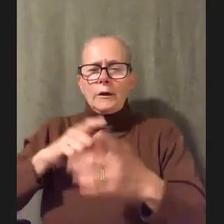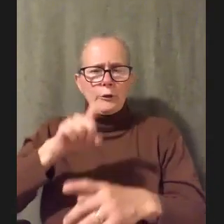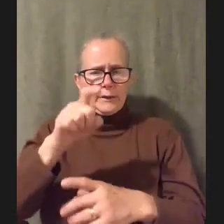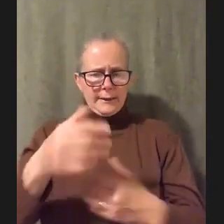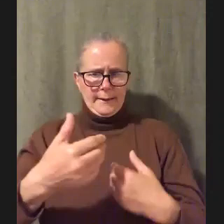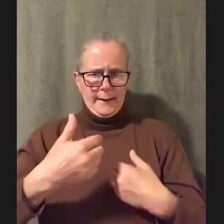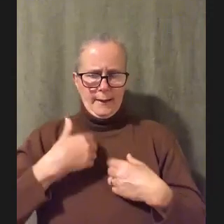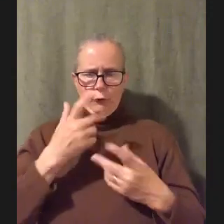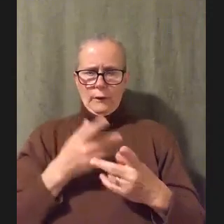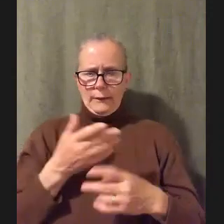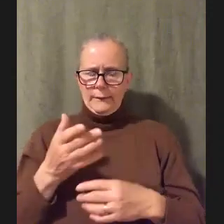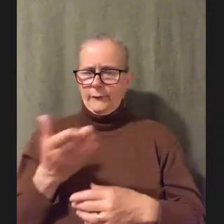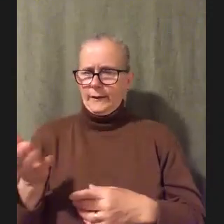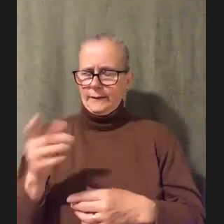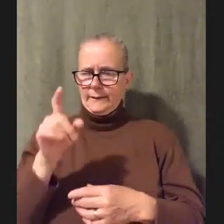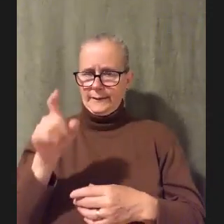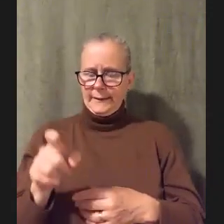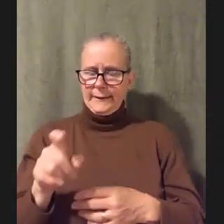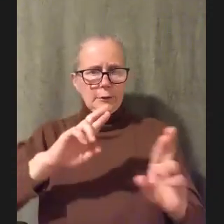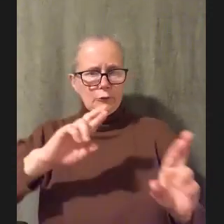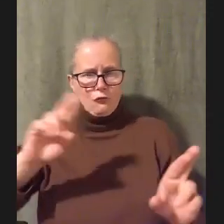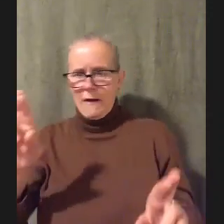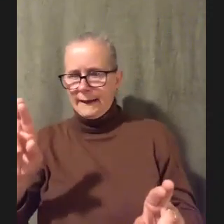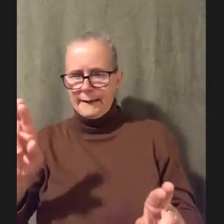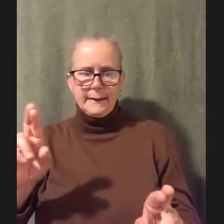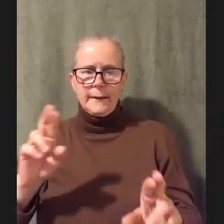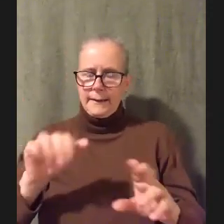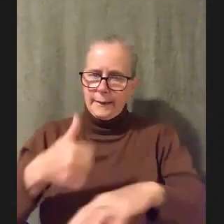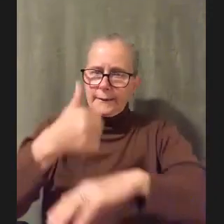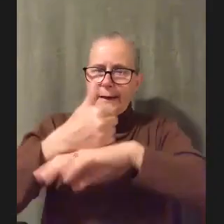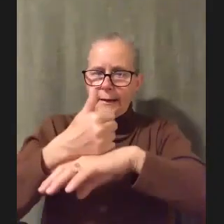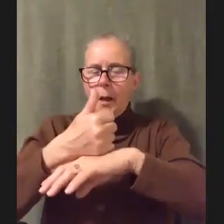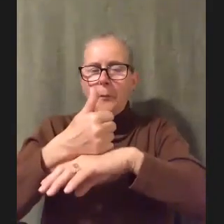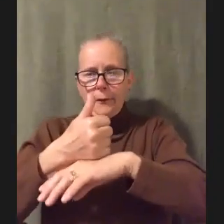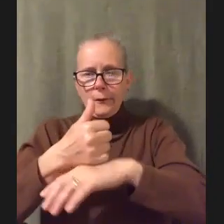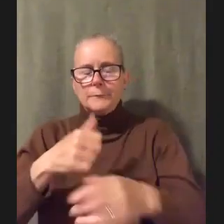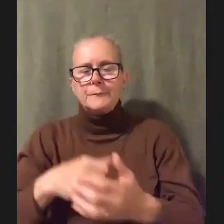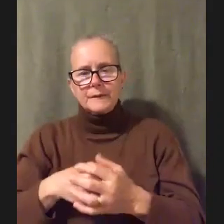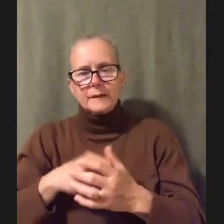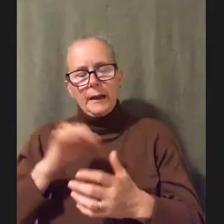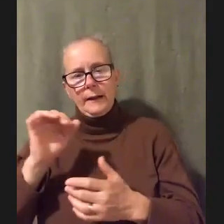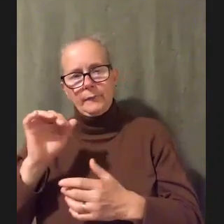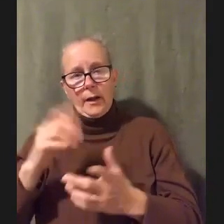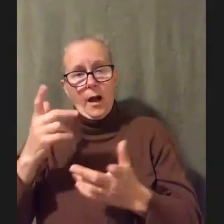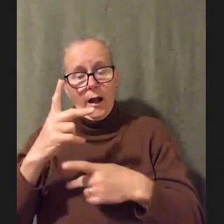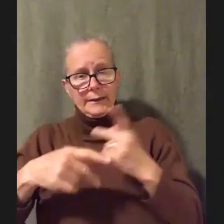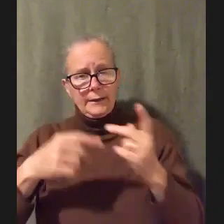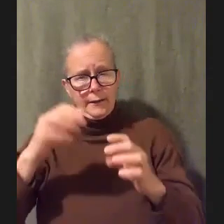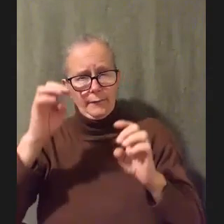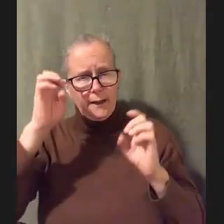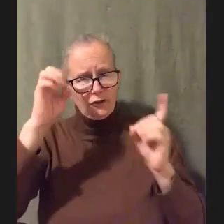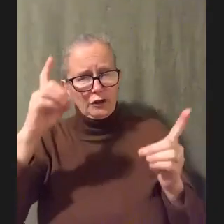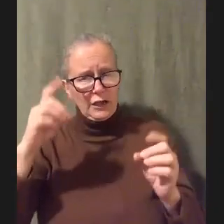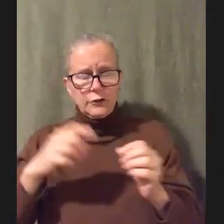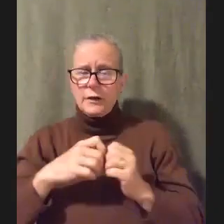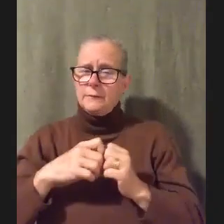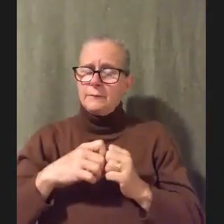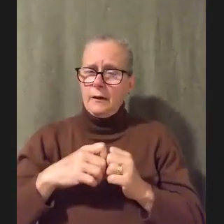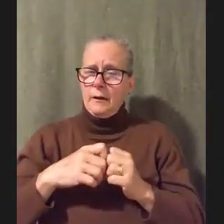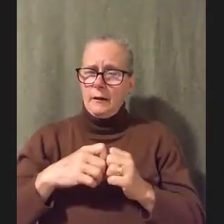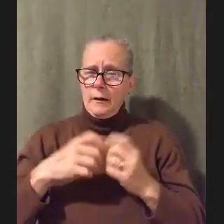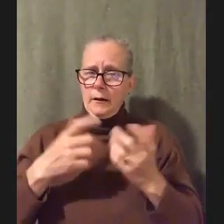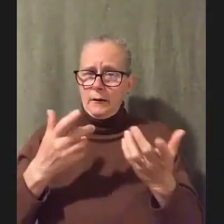kinds of things that the business needs to have in place, and that the kind of education and